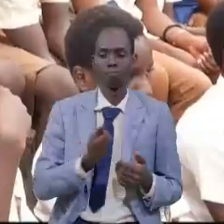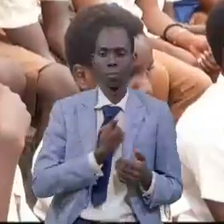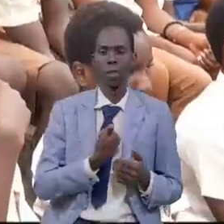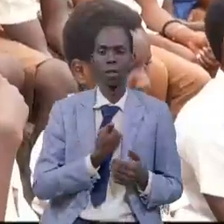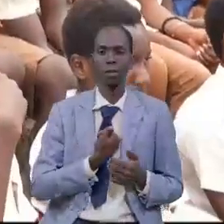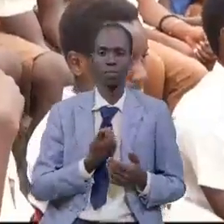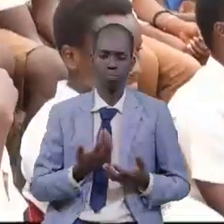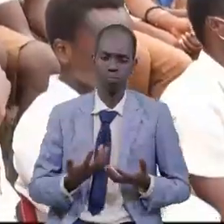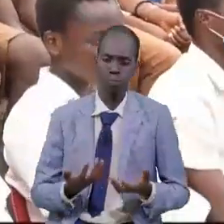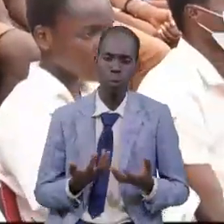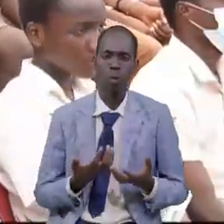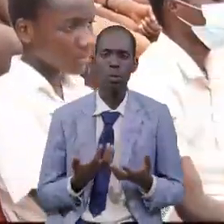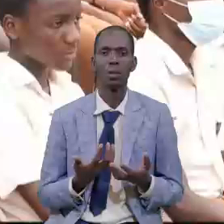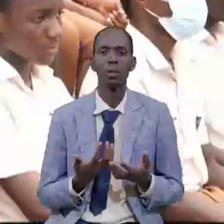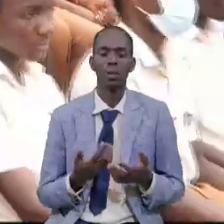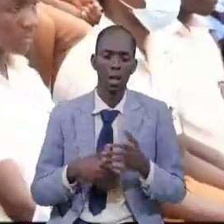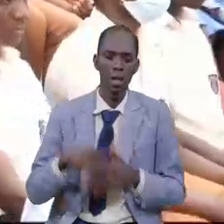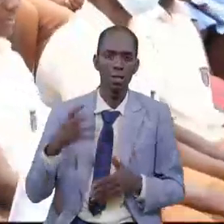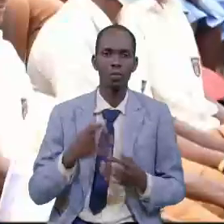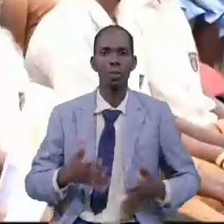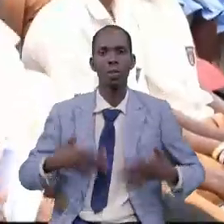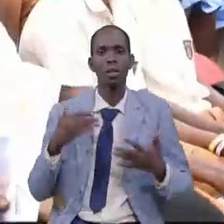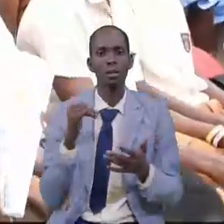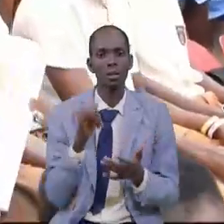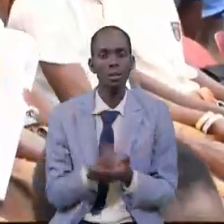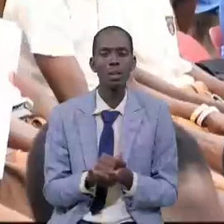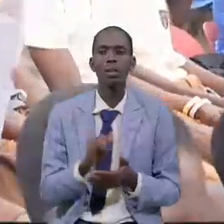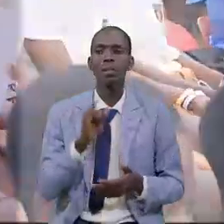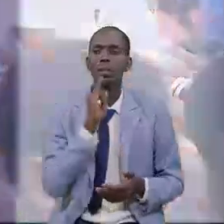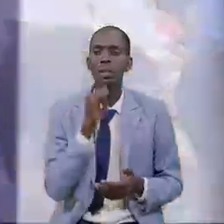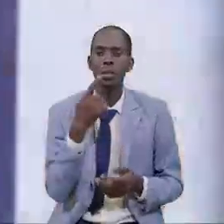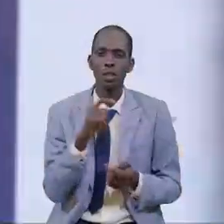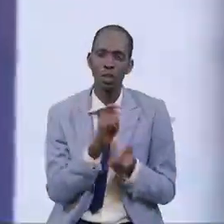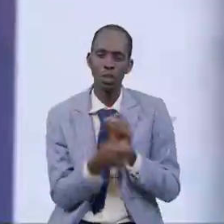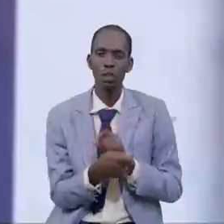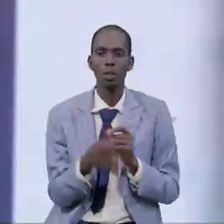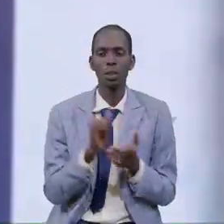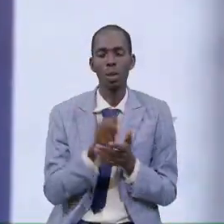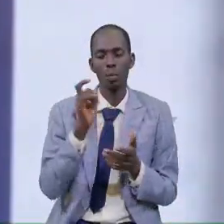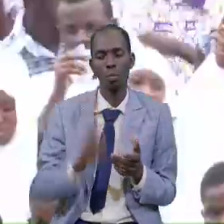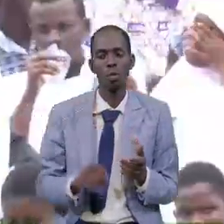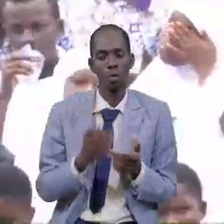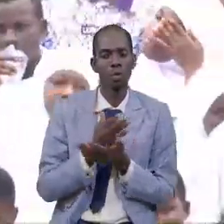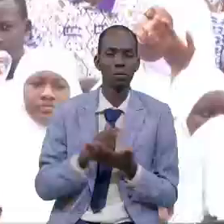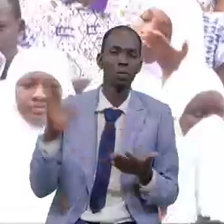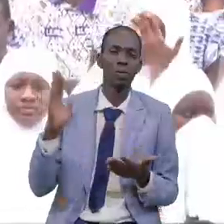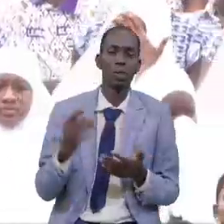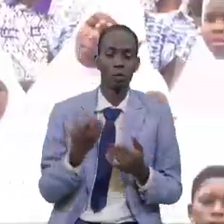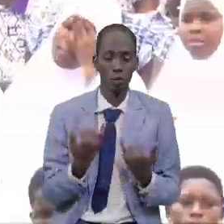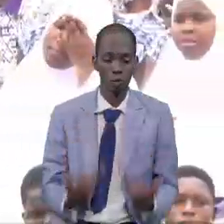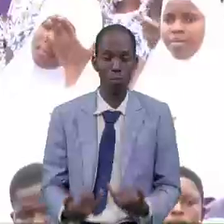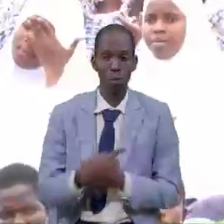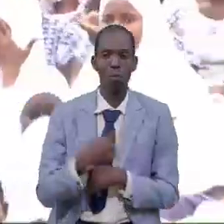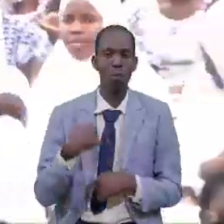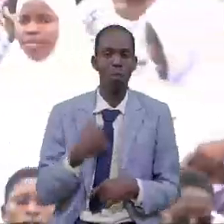that is resisting change. But today, we will repent. I